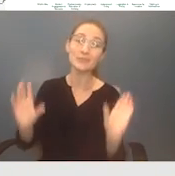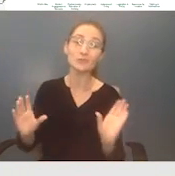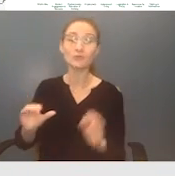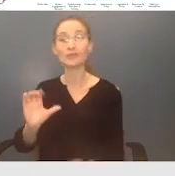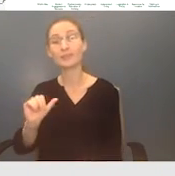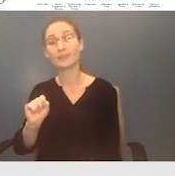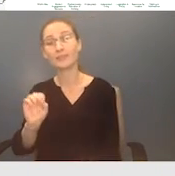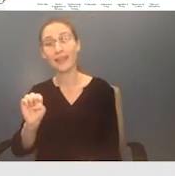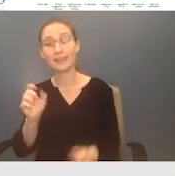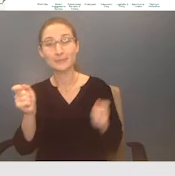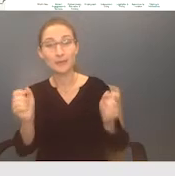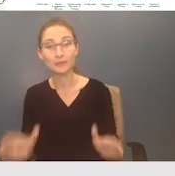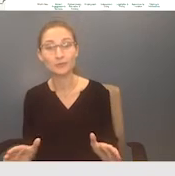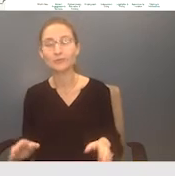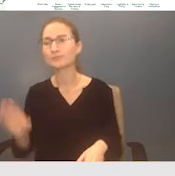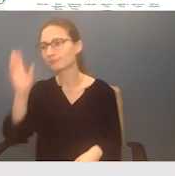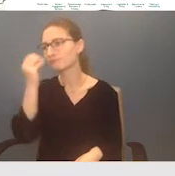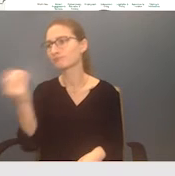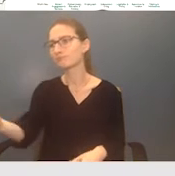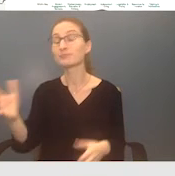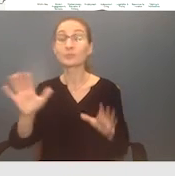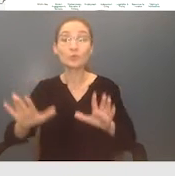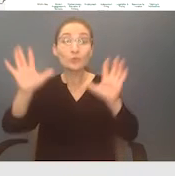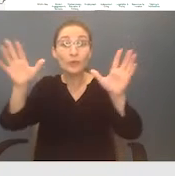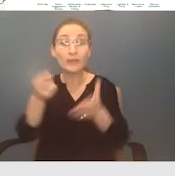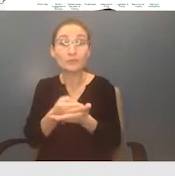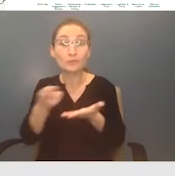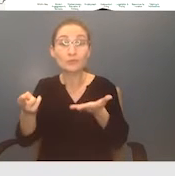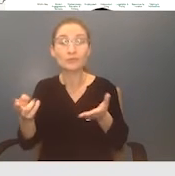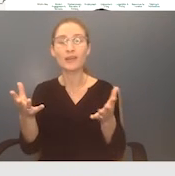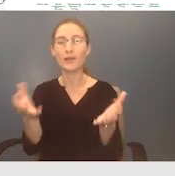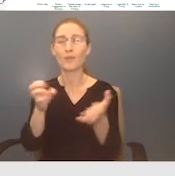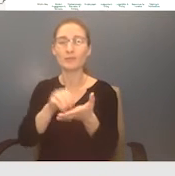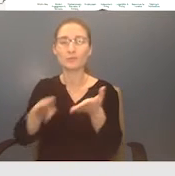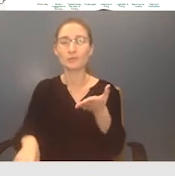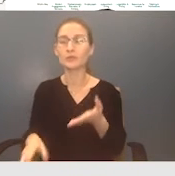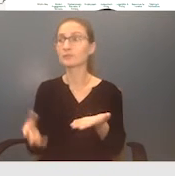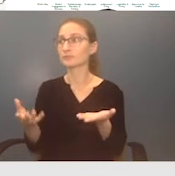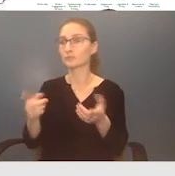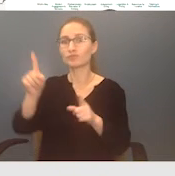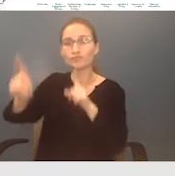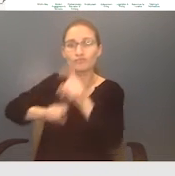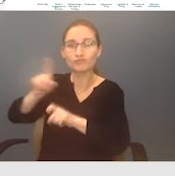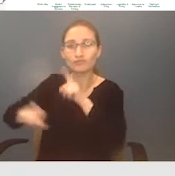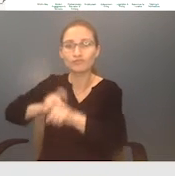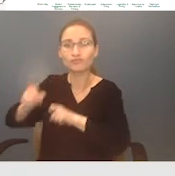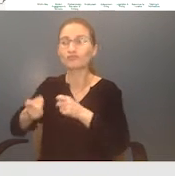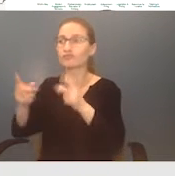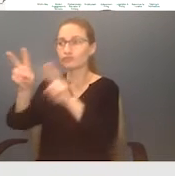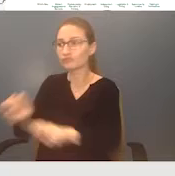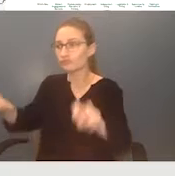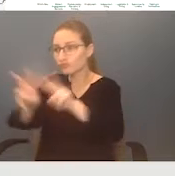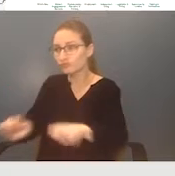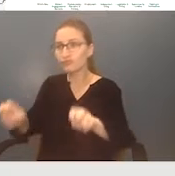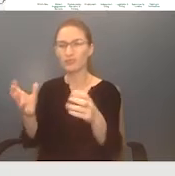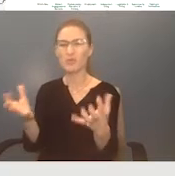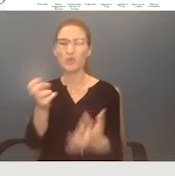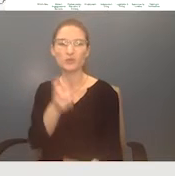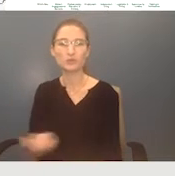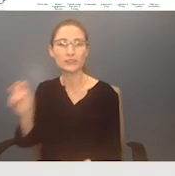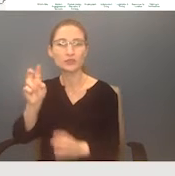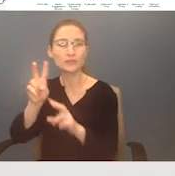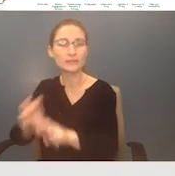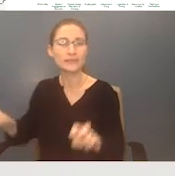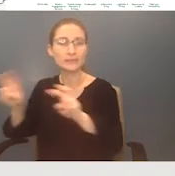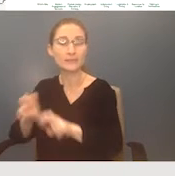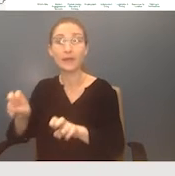case manager and say, hey, like, here's some great resources. I'd love for my student to have some of these amazing transition assessments to